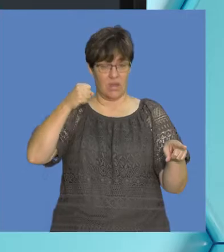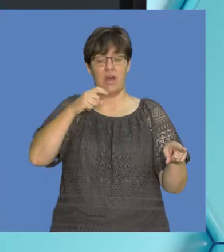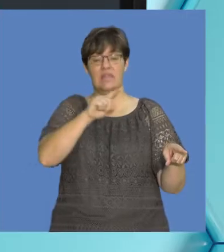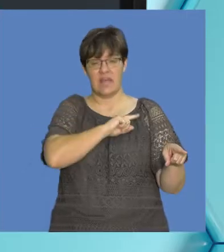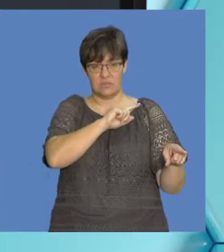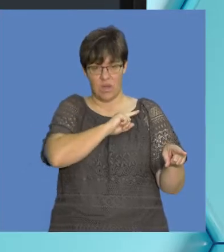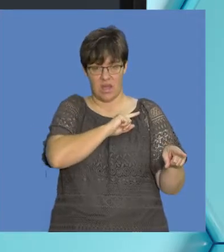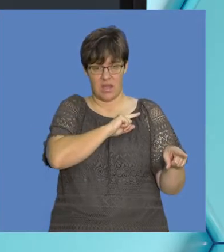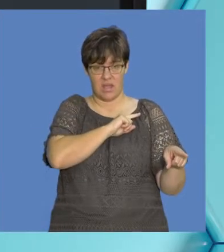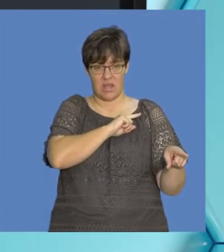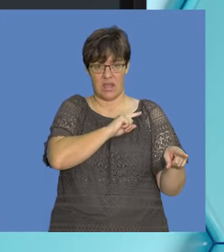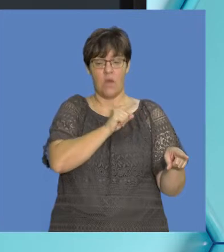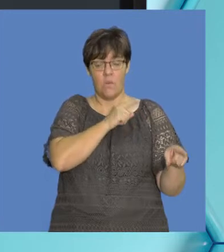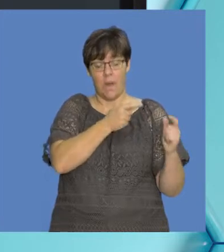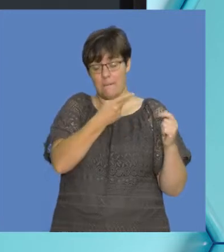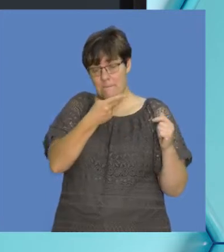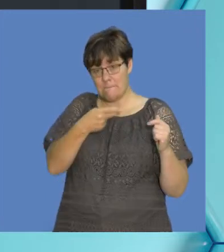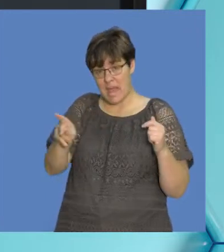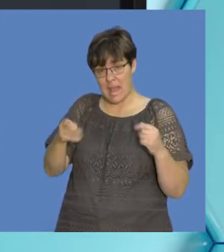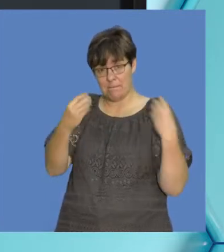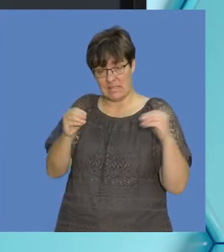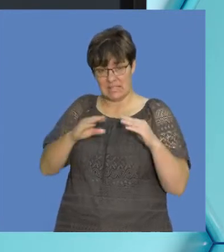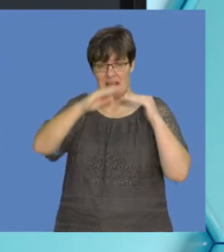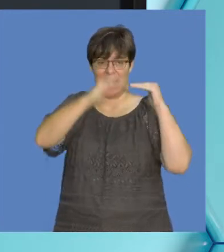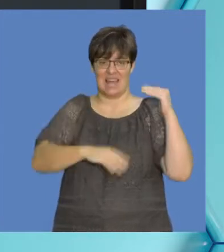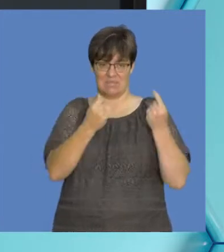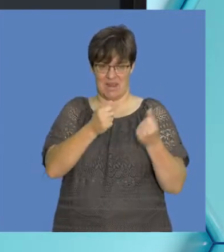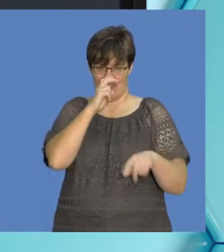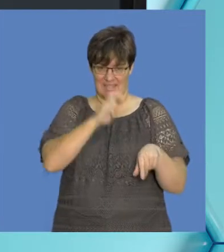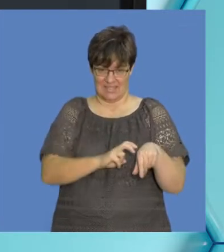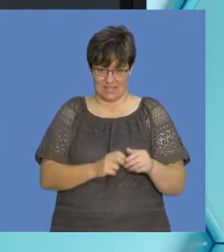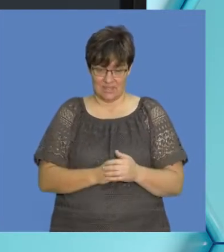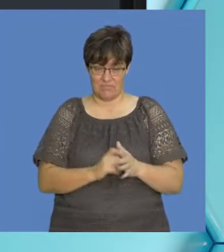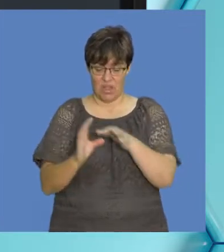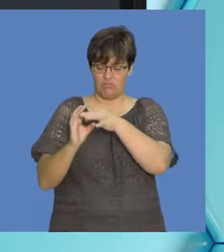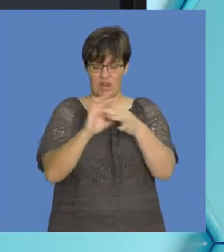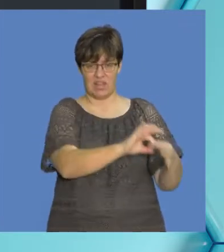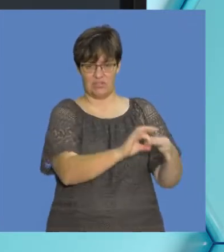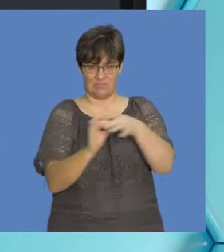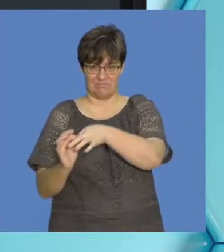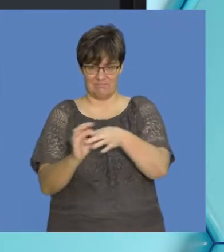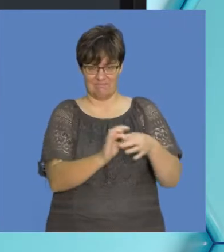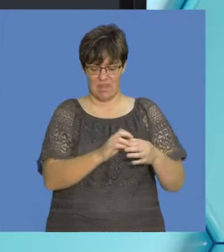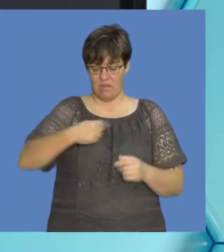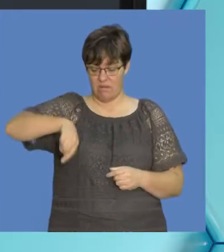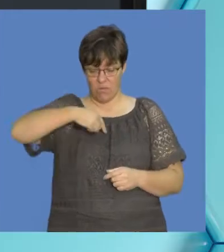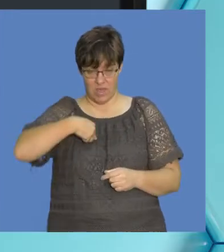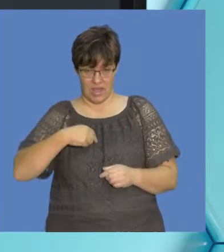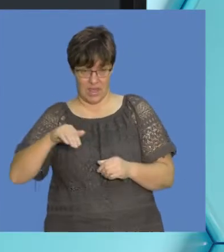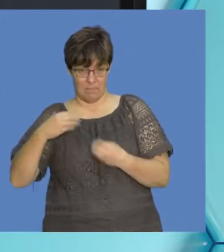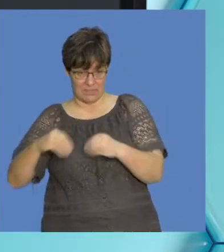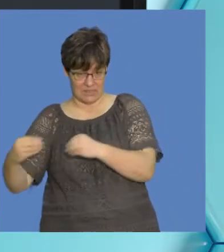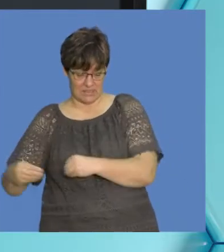we owe the business less money. So clearly you can see the relationship between us and our